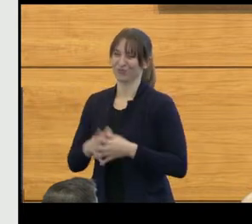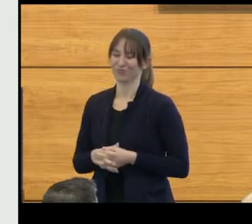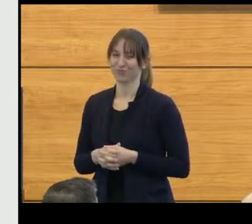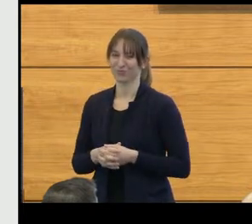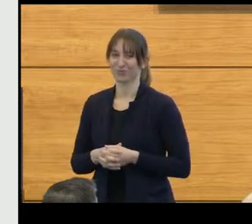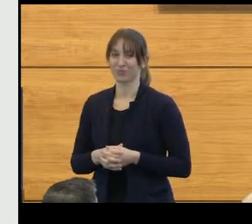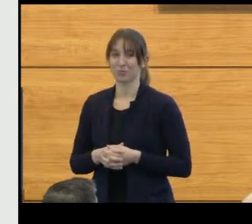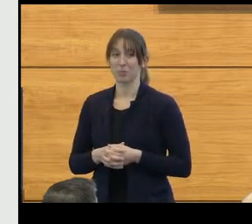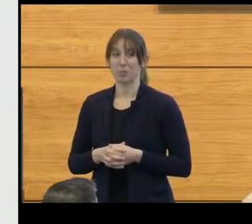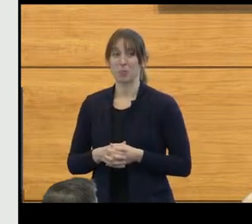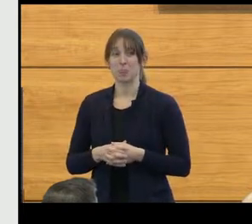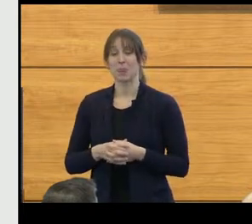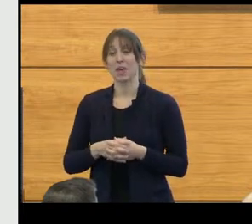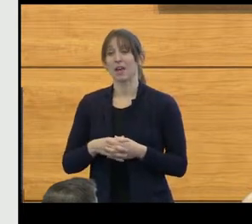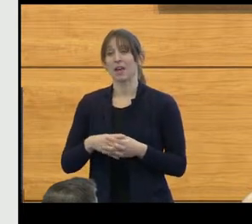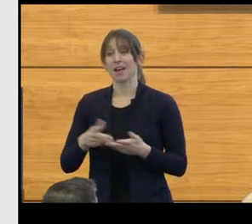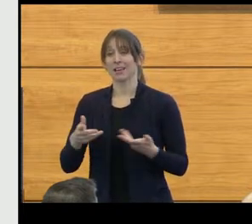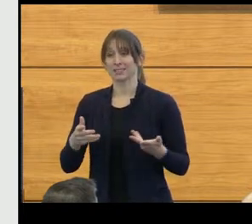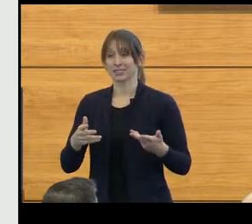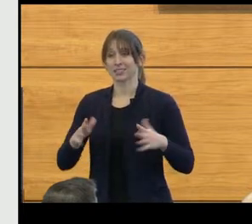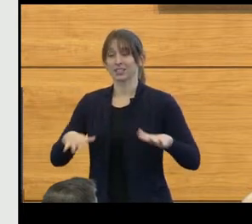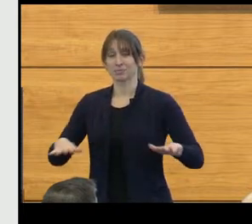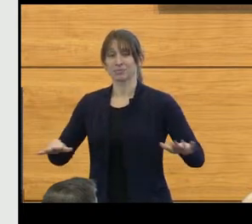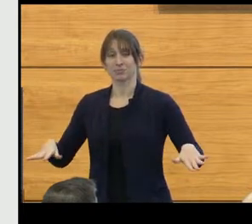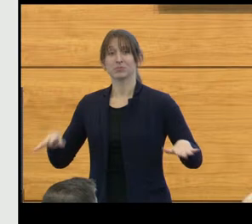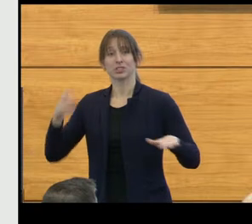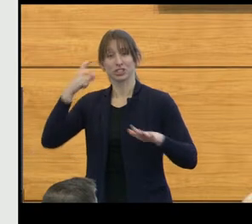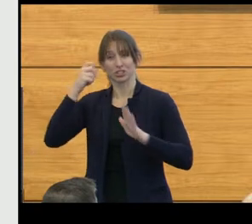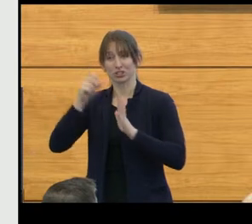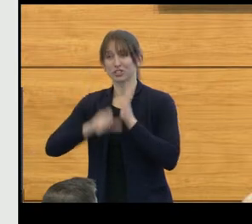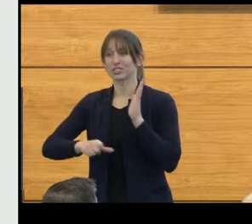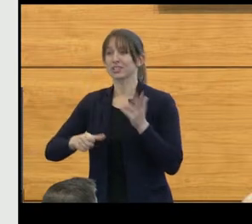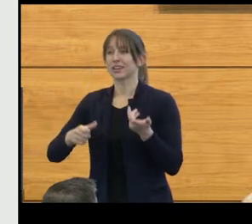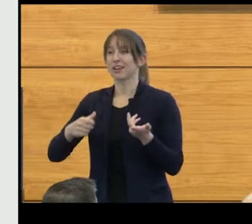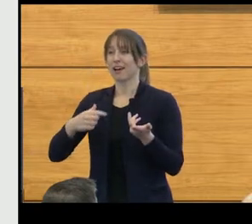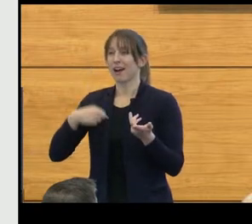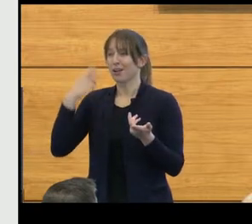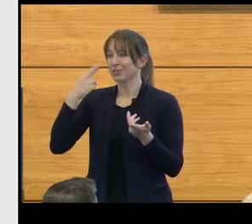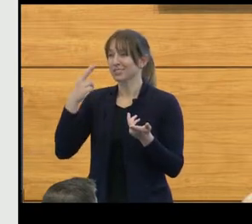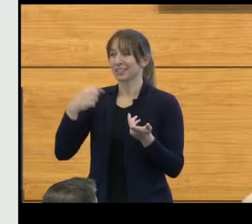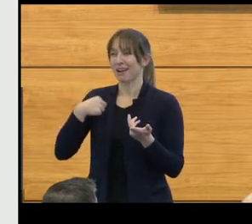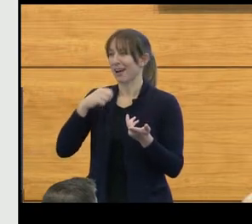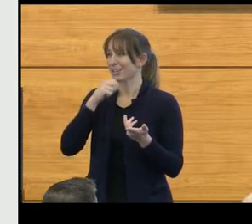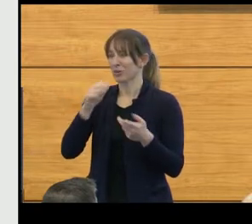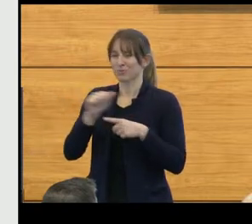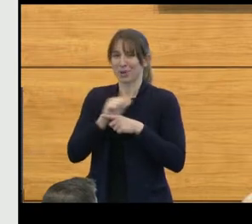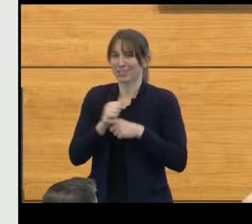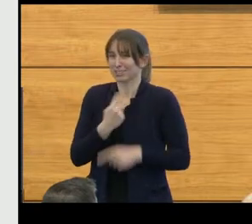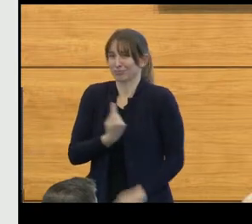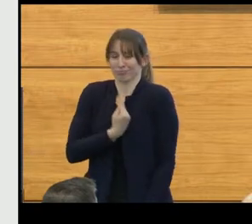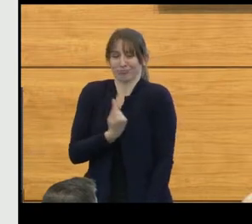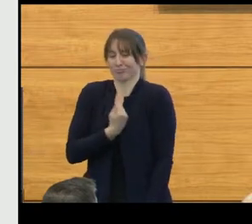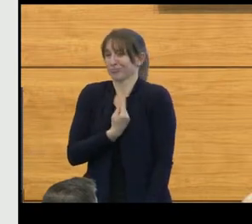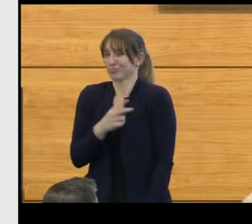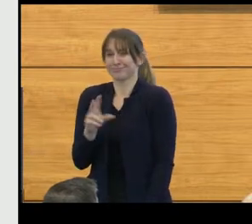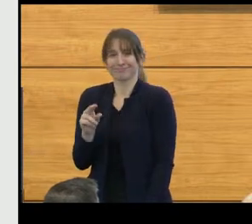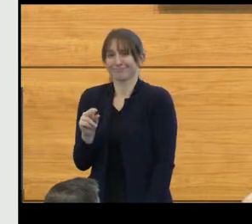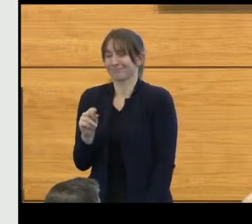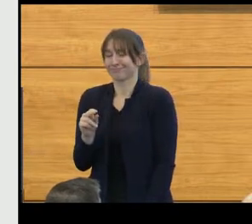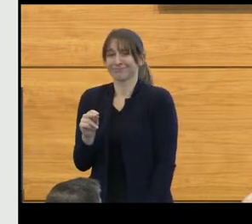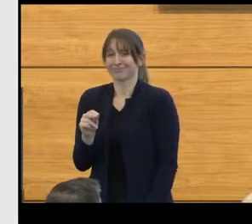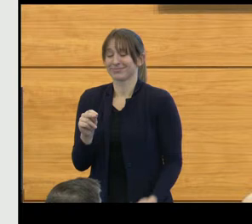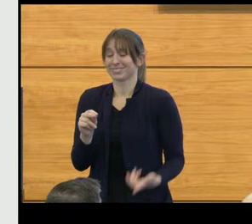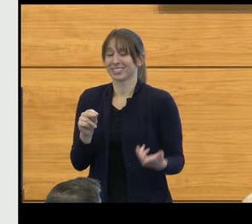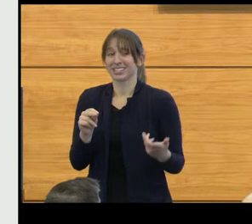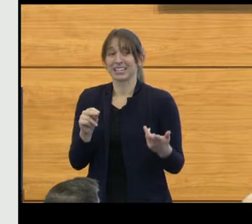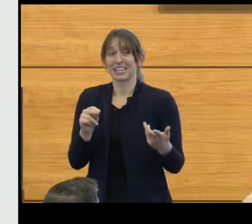As a pediatric neurosurgeon, I recognize that I don't practice in isolation. Pediatric neurosurgery is